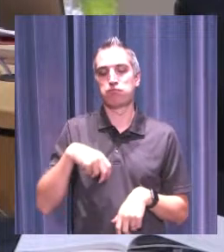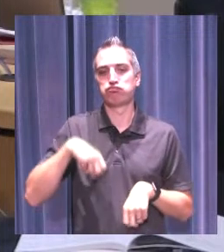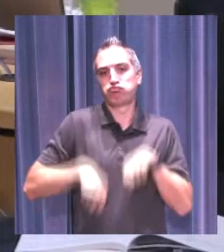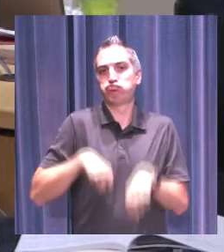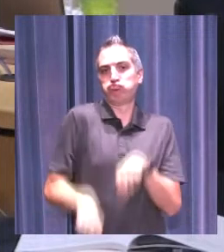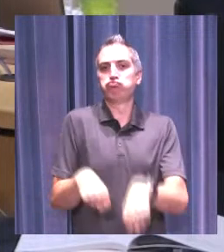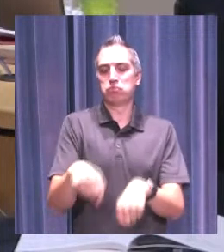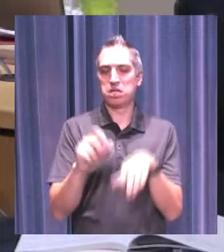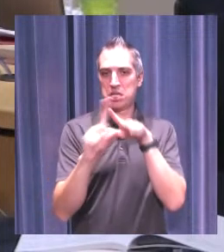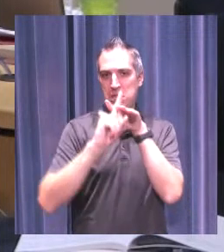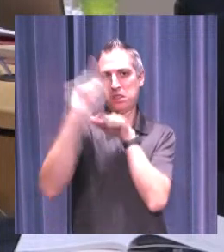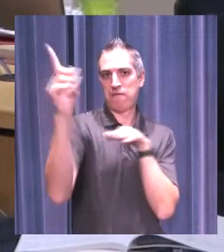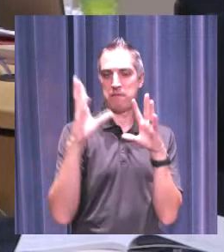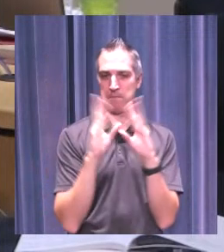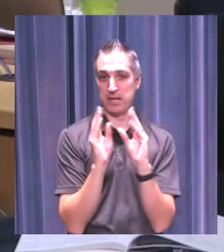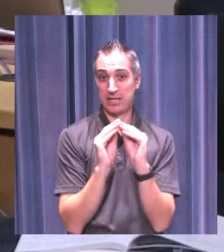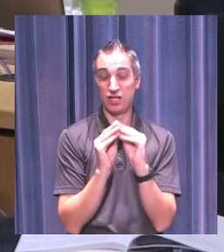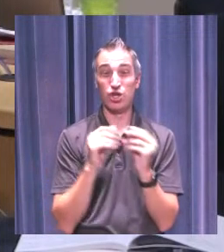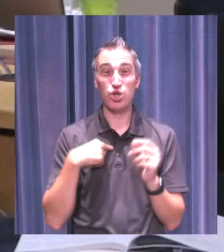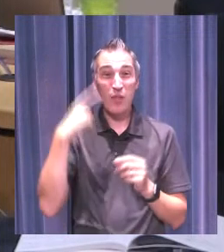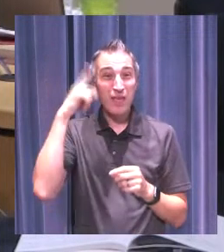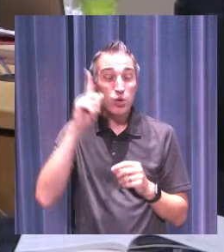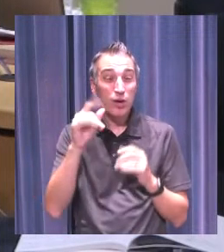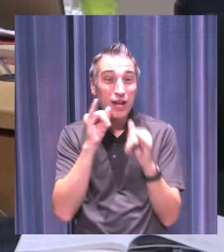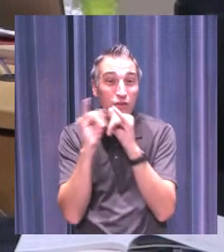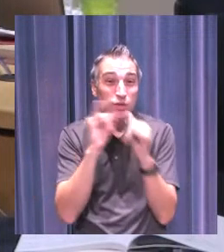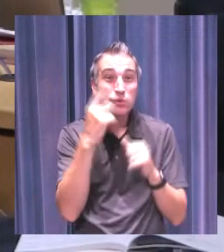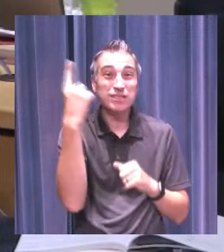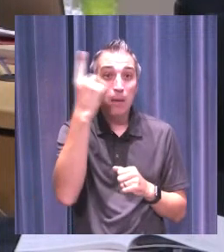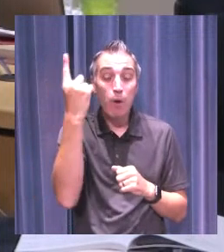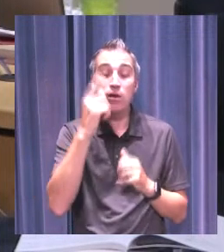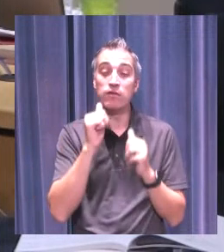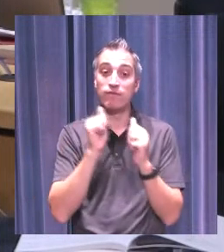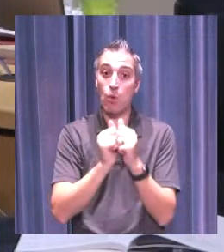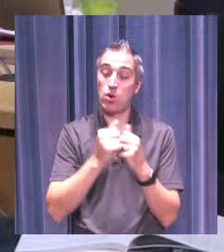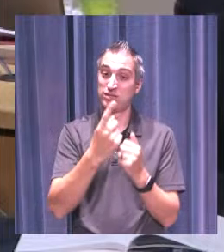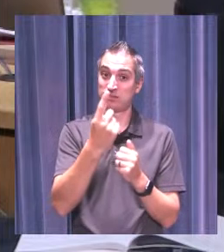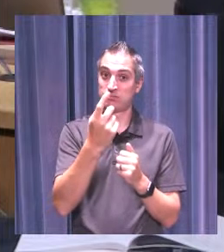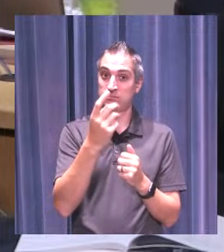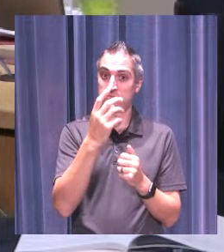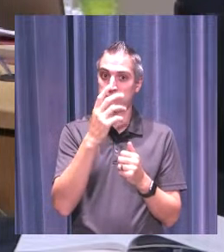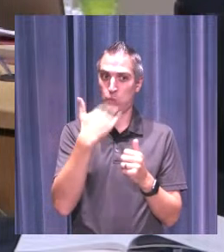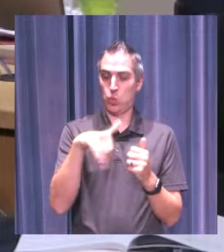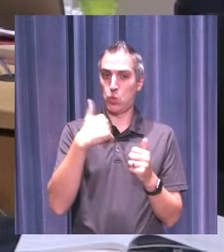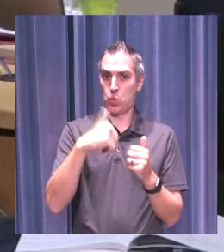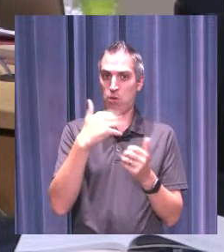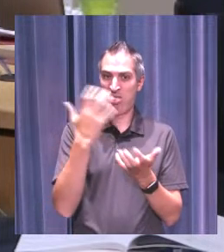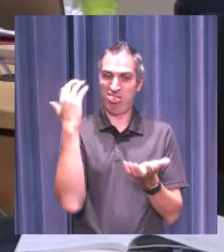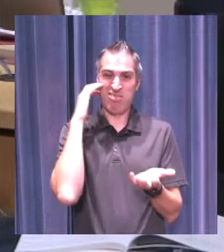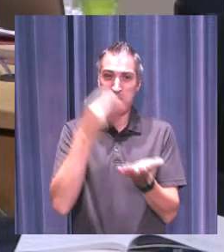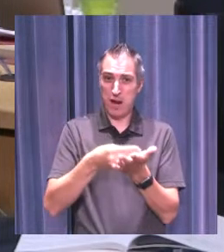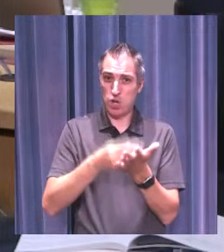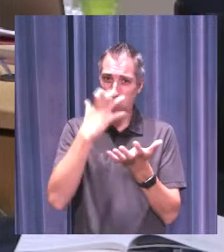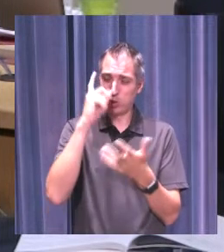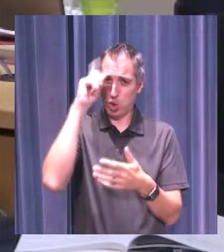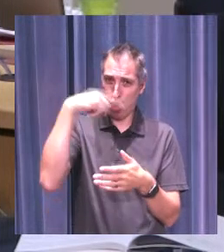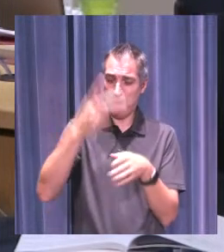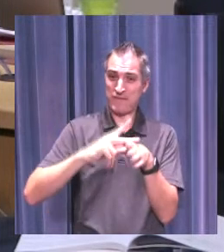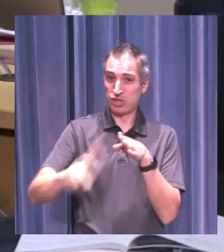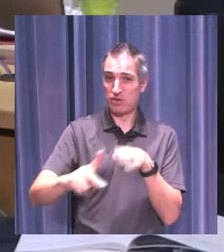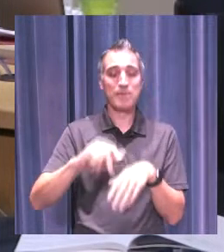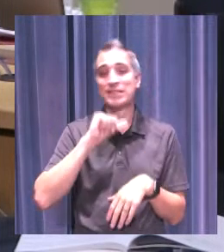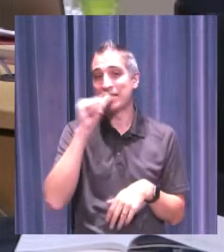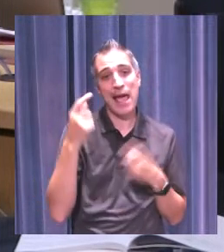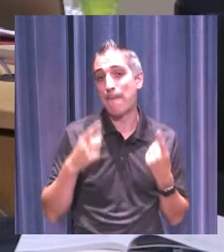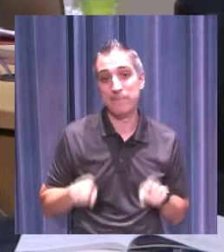You would think when interviewing someone for a 6-figure position, you'd want to look at as professional as the person you are interviewing. But that was not the